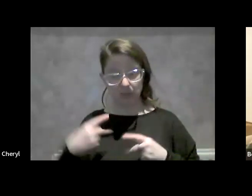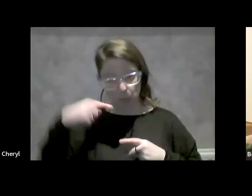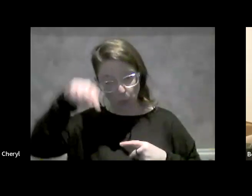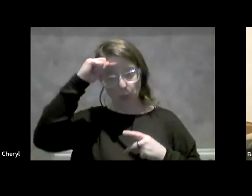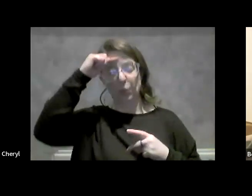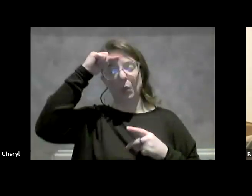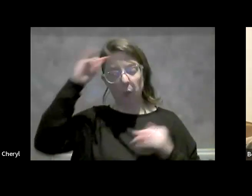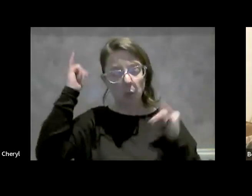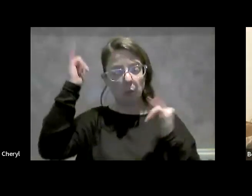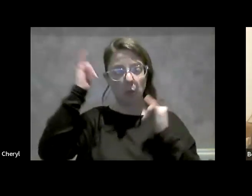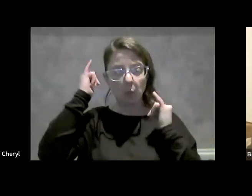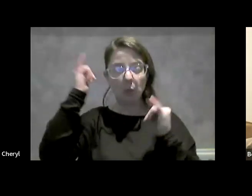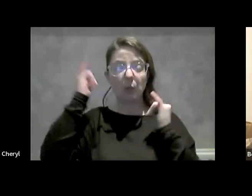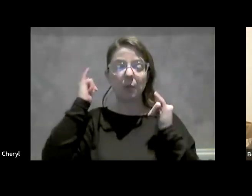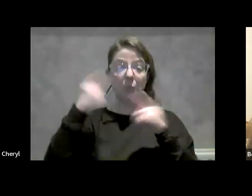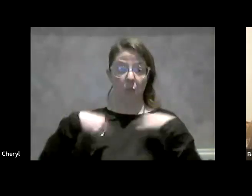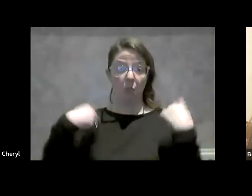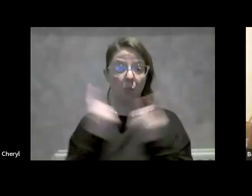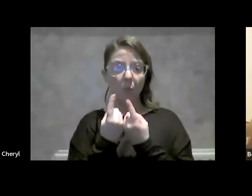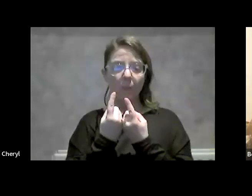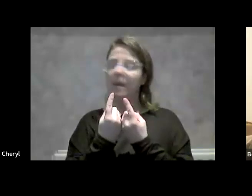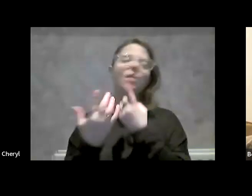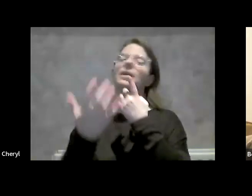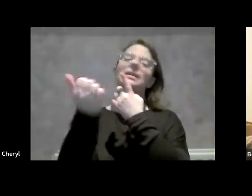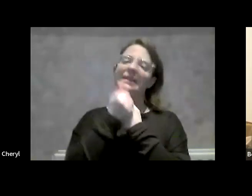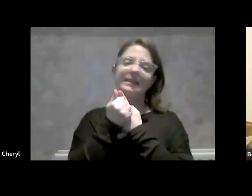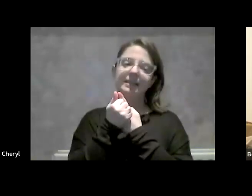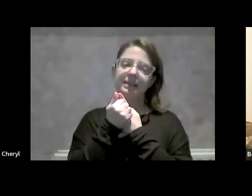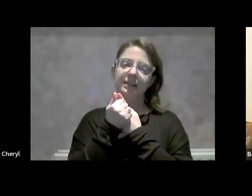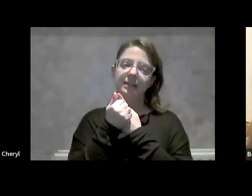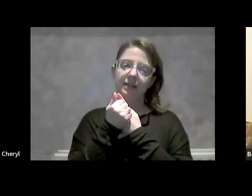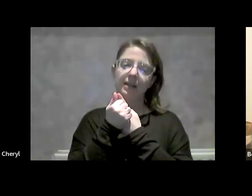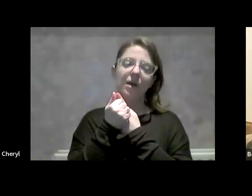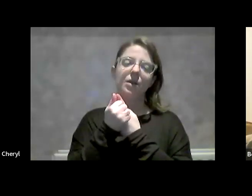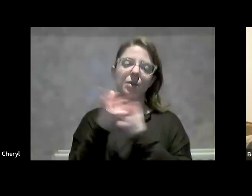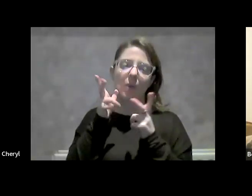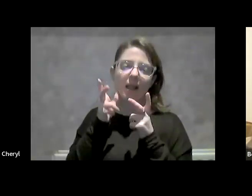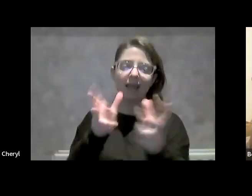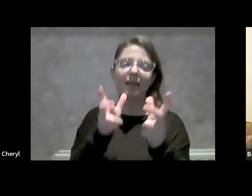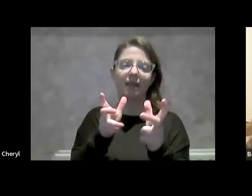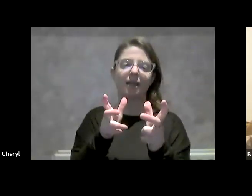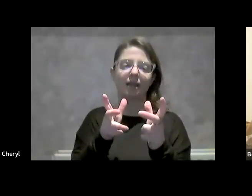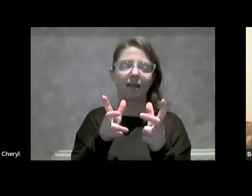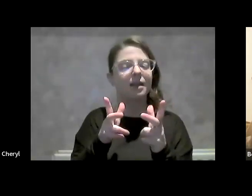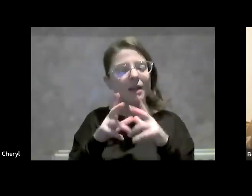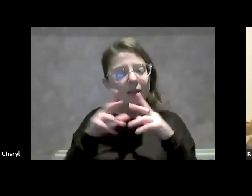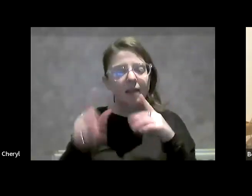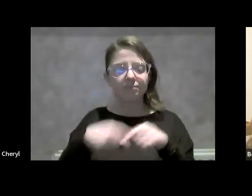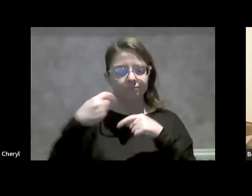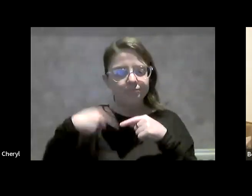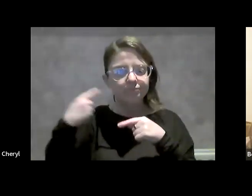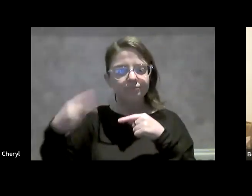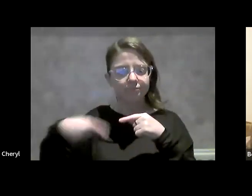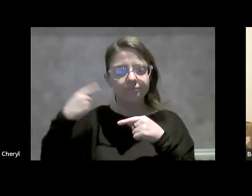of a raver. We may not be seen, but we will be heard in endless,